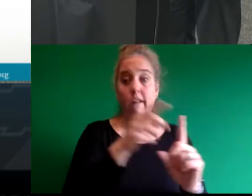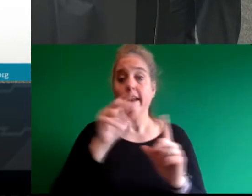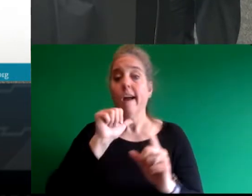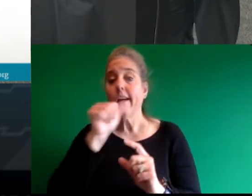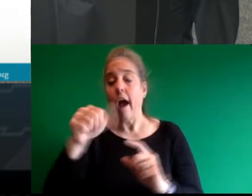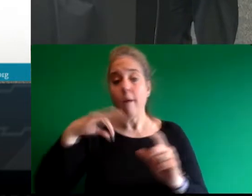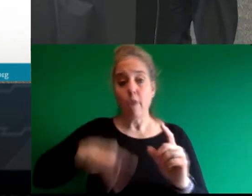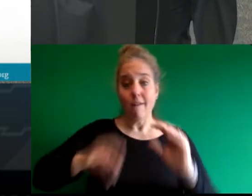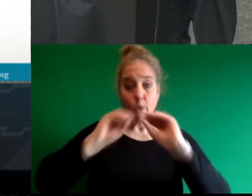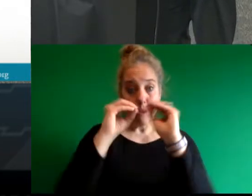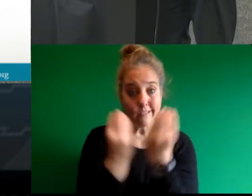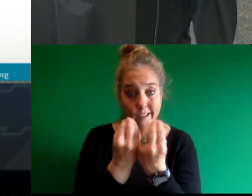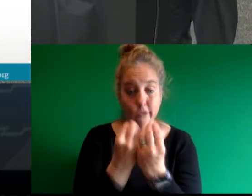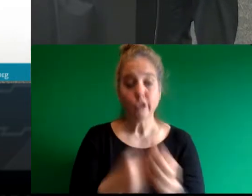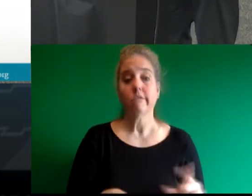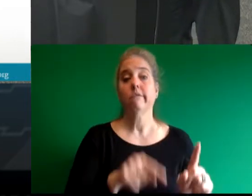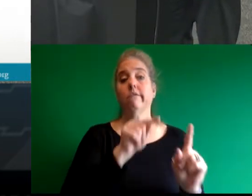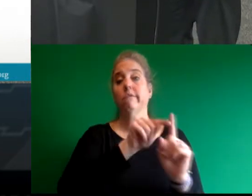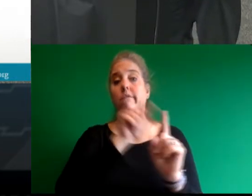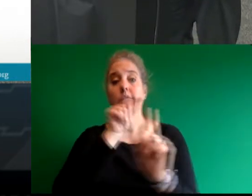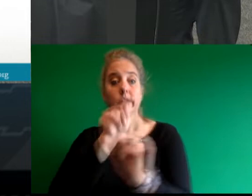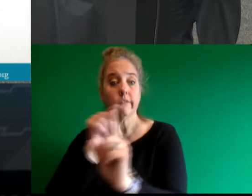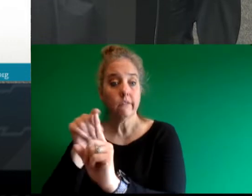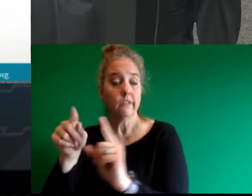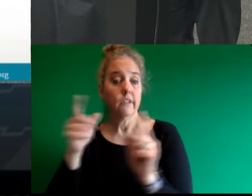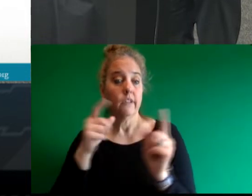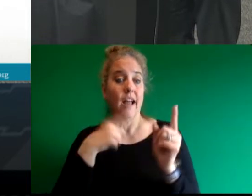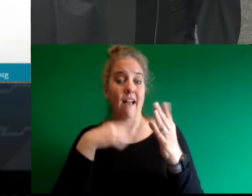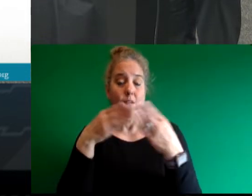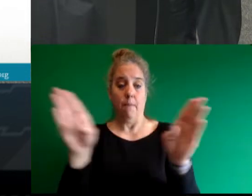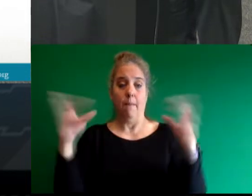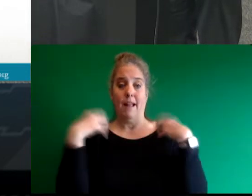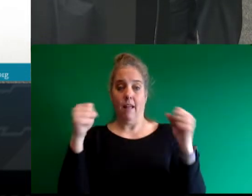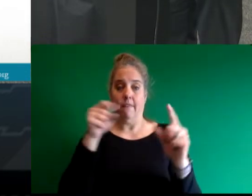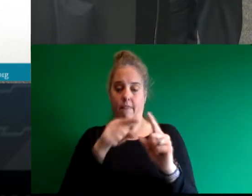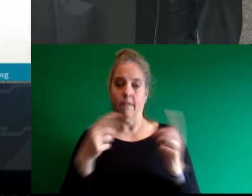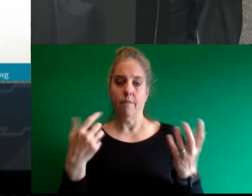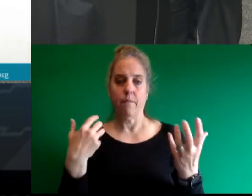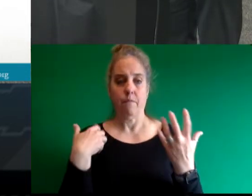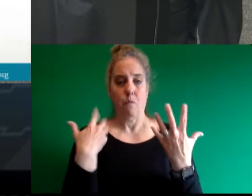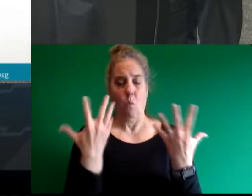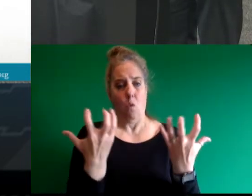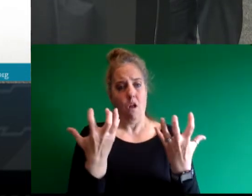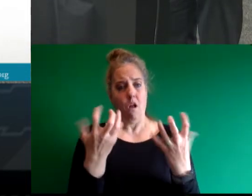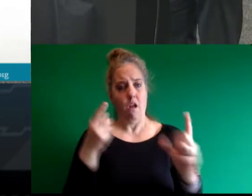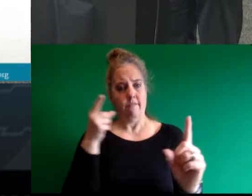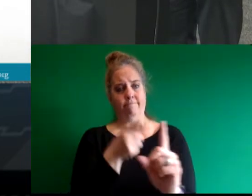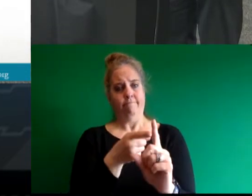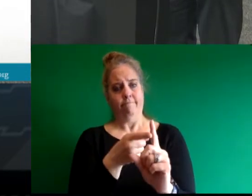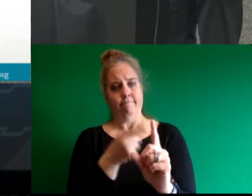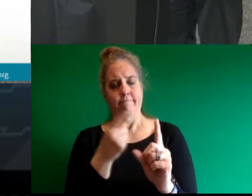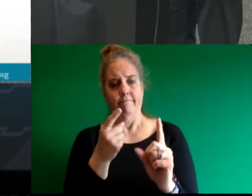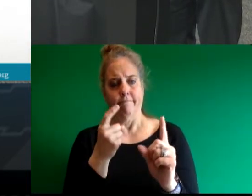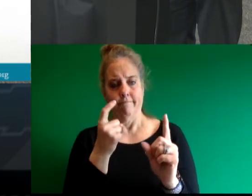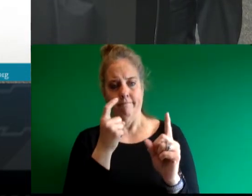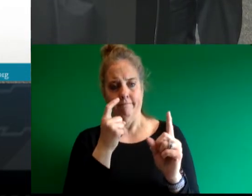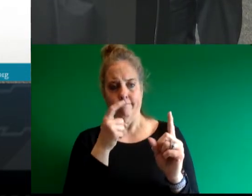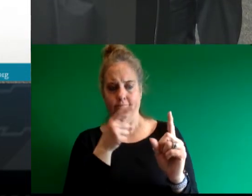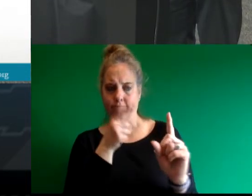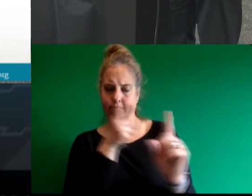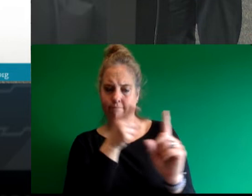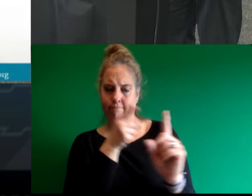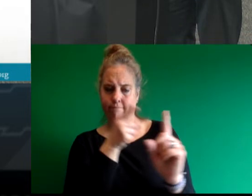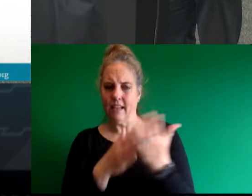as well as public health. And I just wanted to highlight some of those strategies that we talked about. We've had this community forum. I think we're beginning